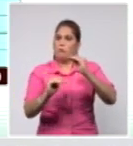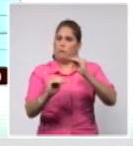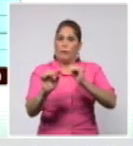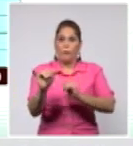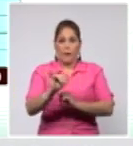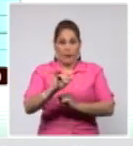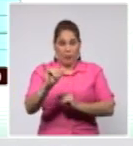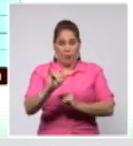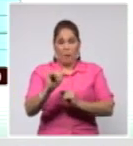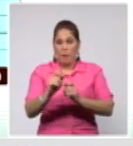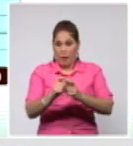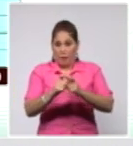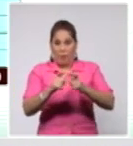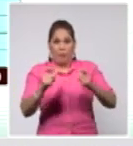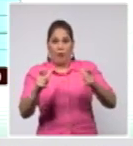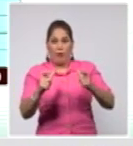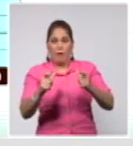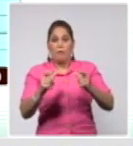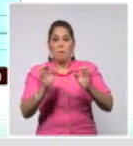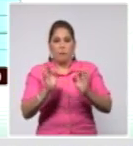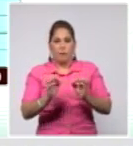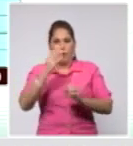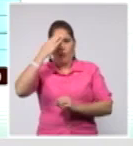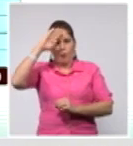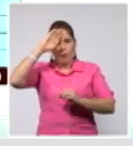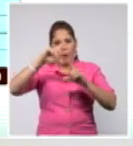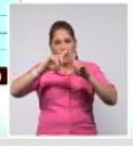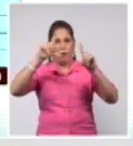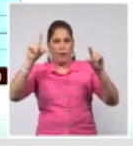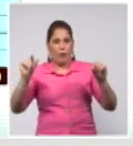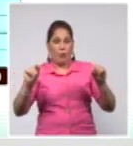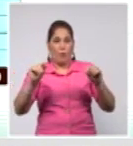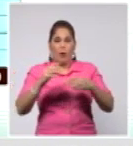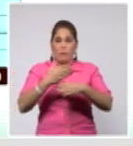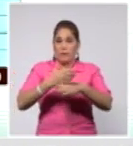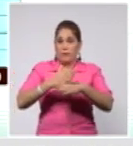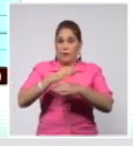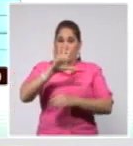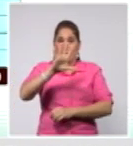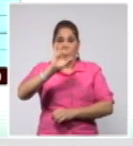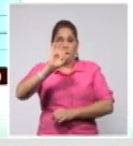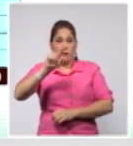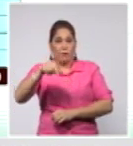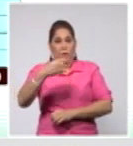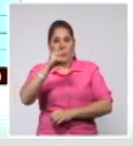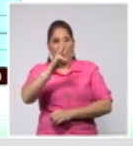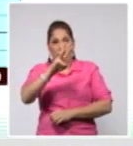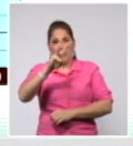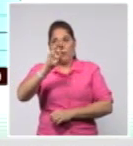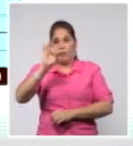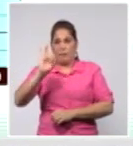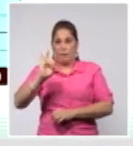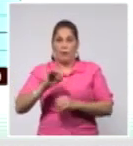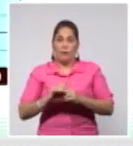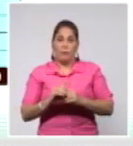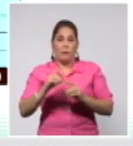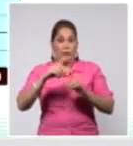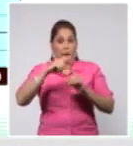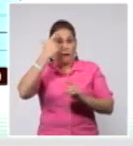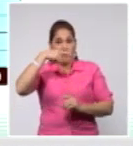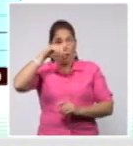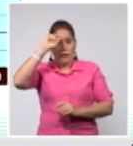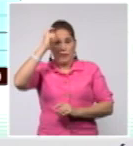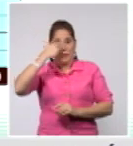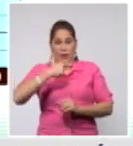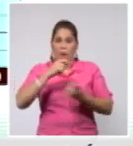with 10.28, Sancti Spiritus with 6.01,